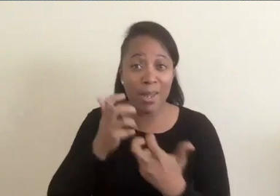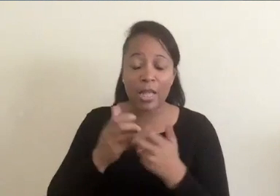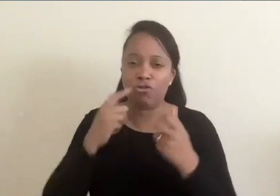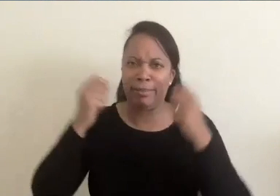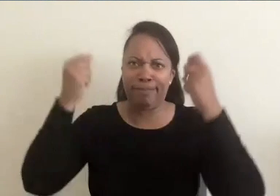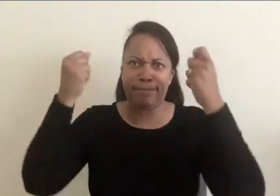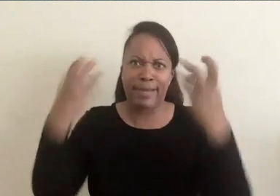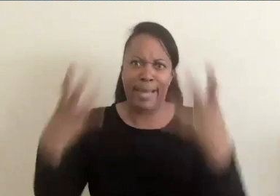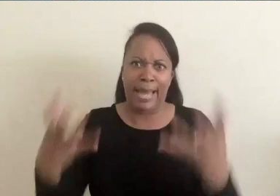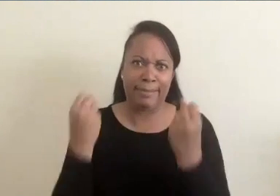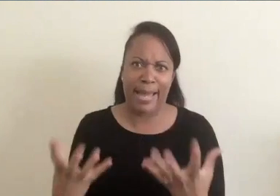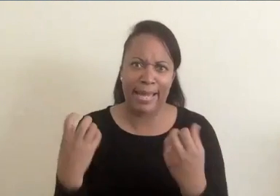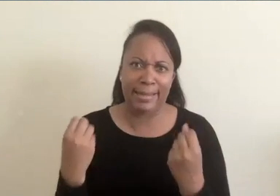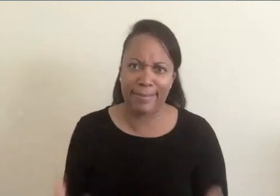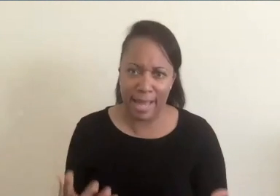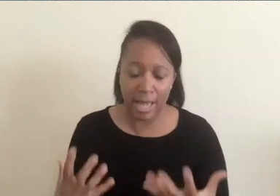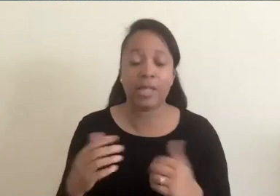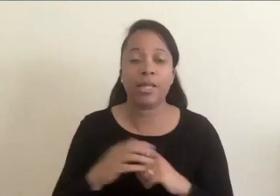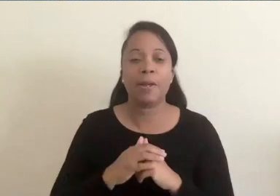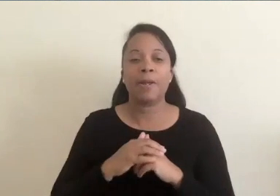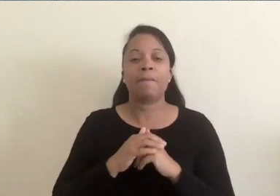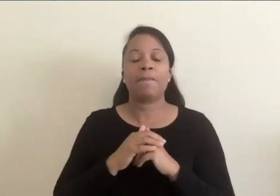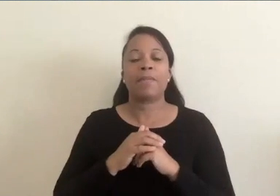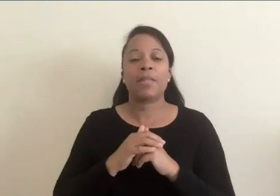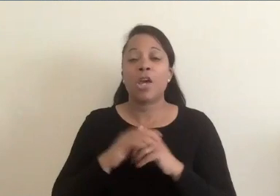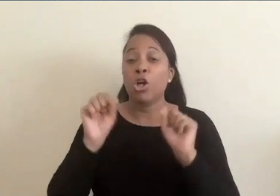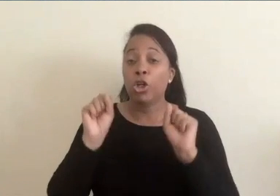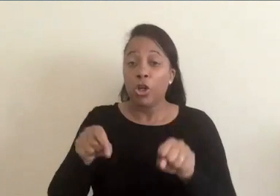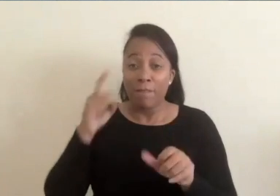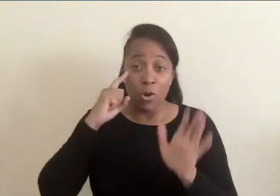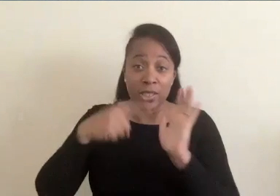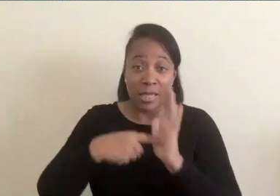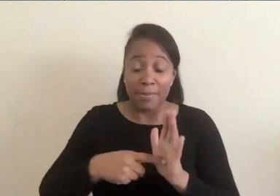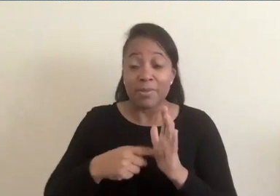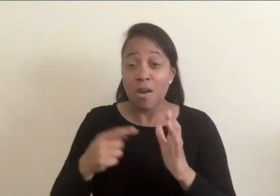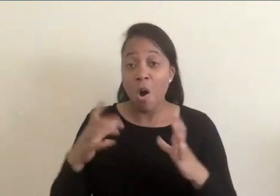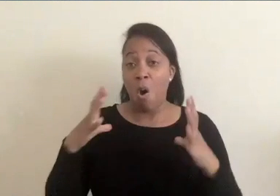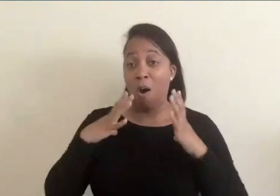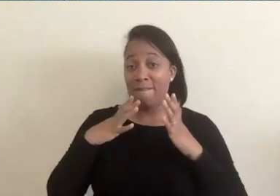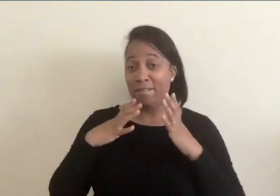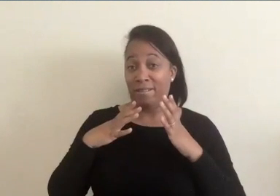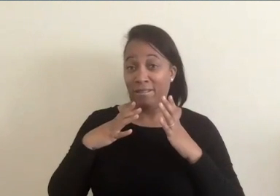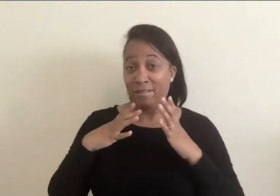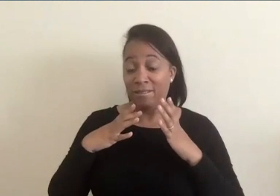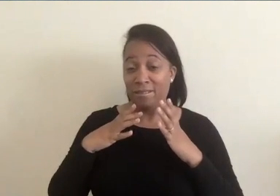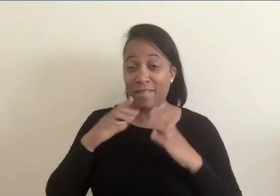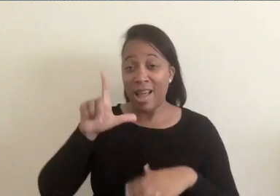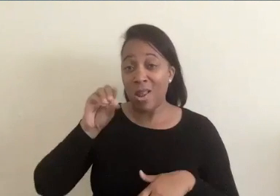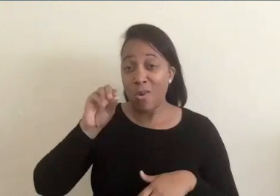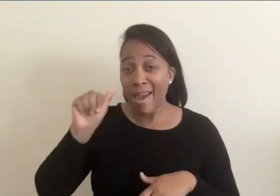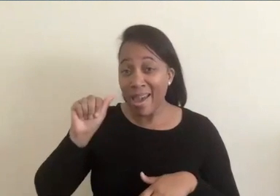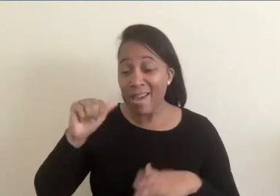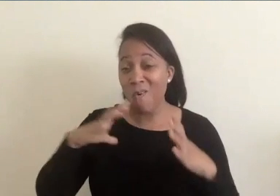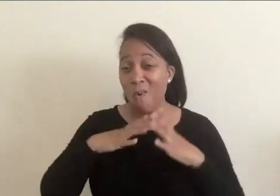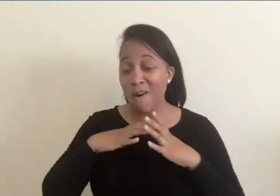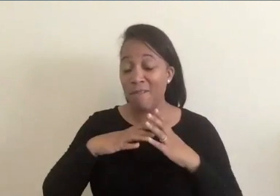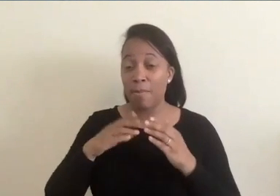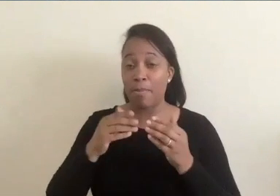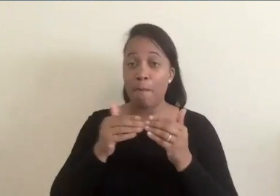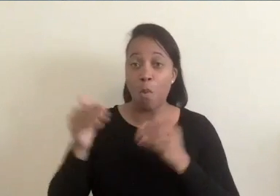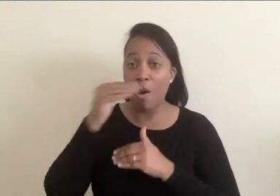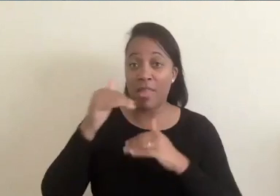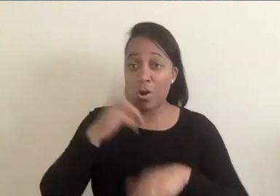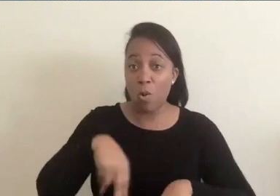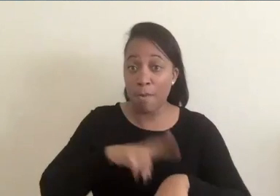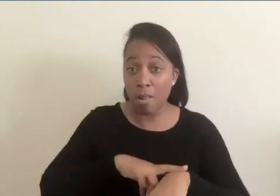many. There could be many, many examples. There are many examples. It could be leaves of absence beyond the normal amount of leave. It